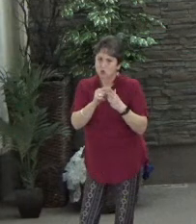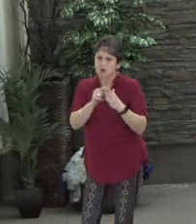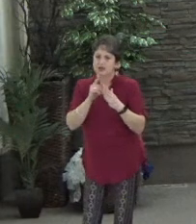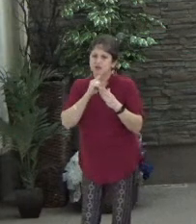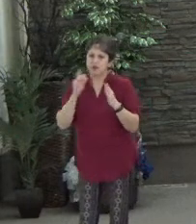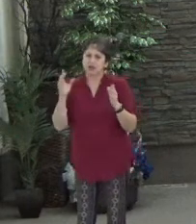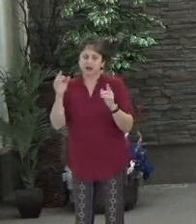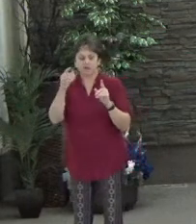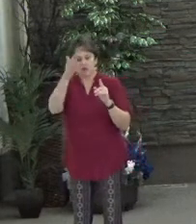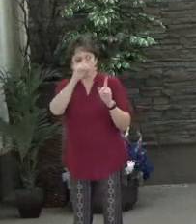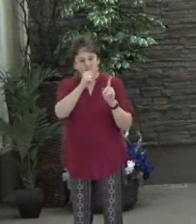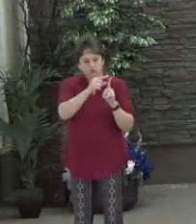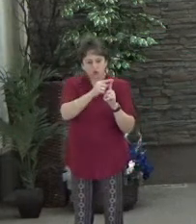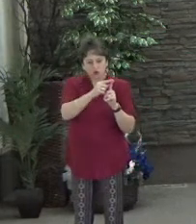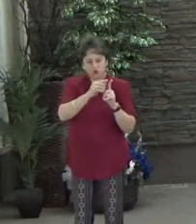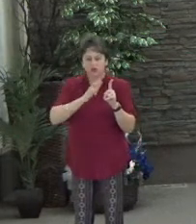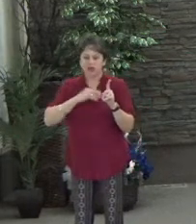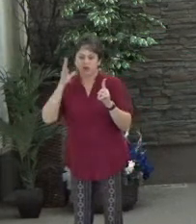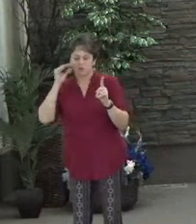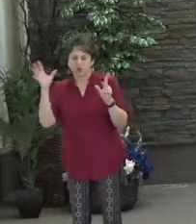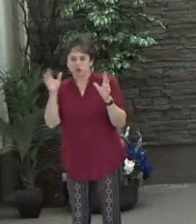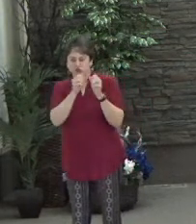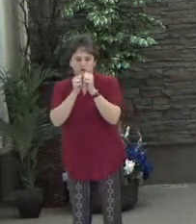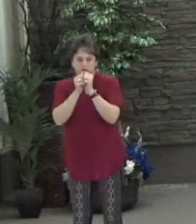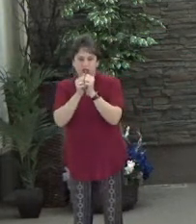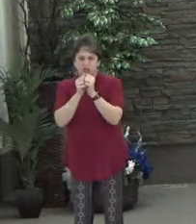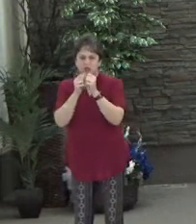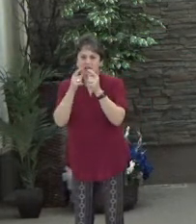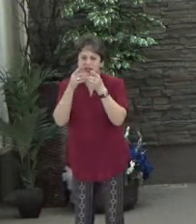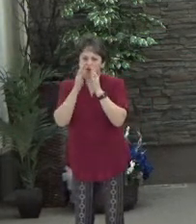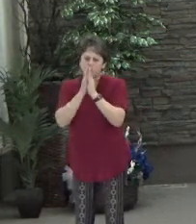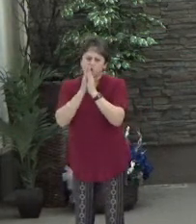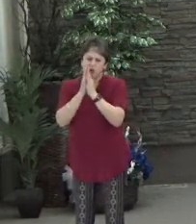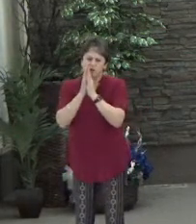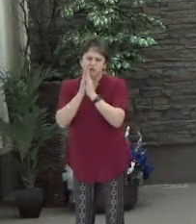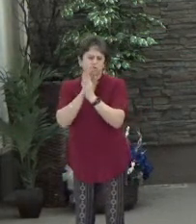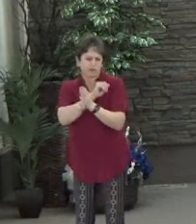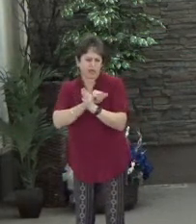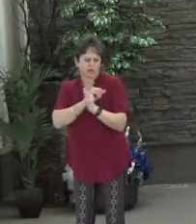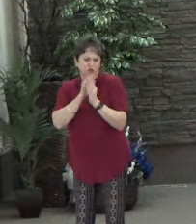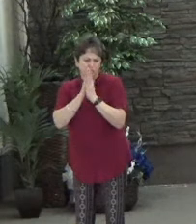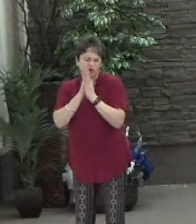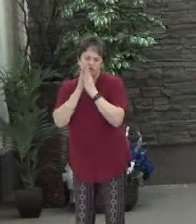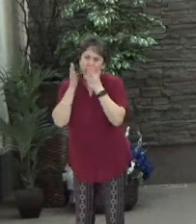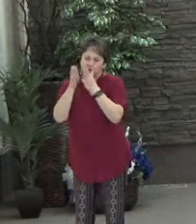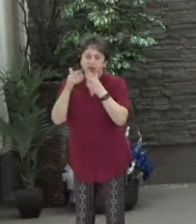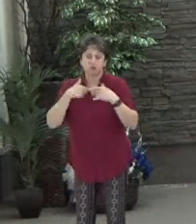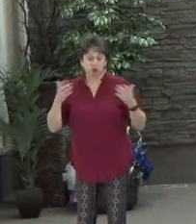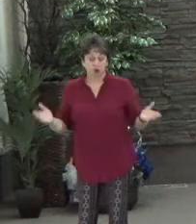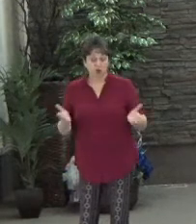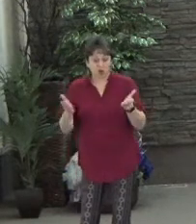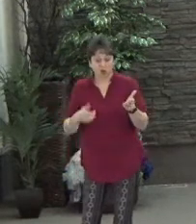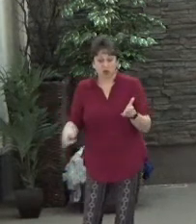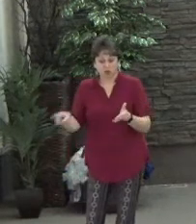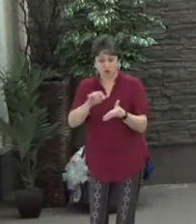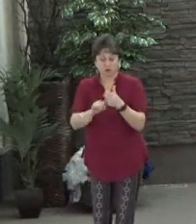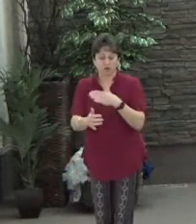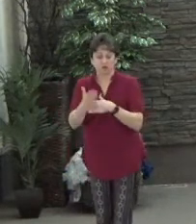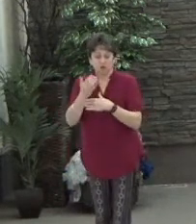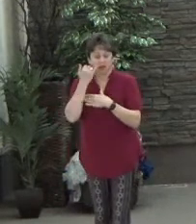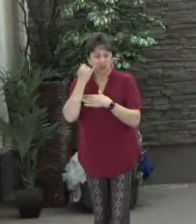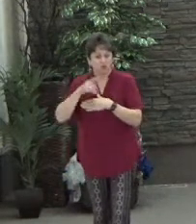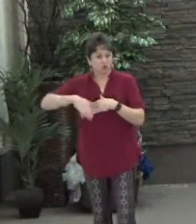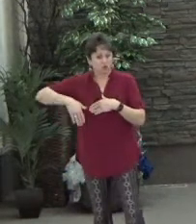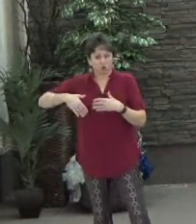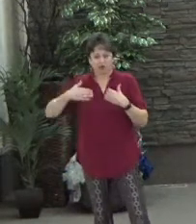bring the Word and our experience together in a kind of prayerful reflection. And so I encourage you this morning, if you